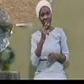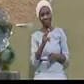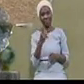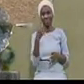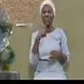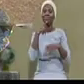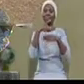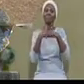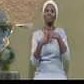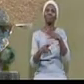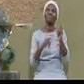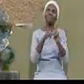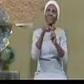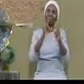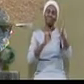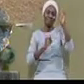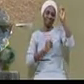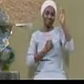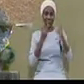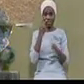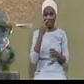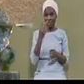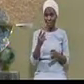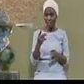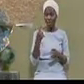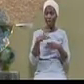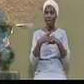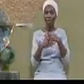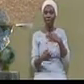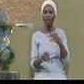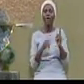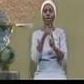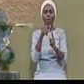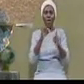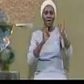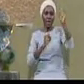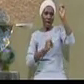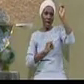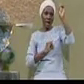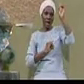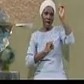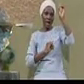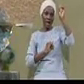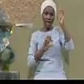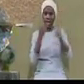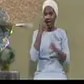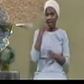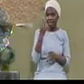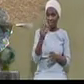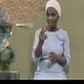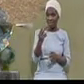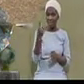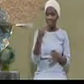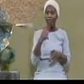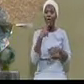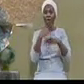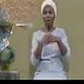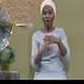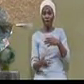blood, when I see the blood, when I see